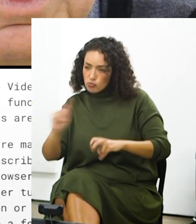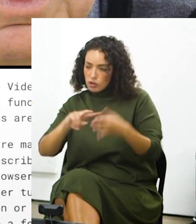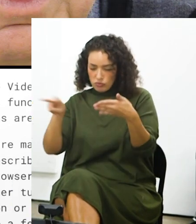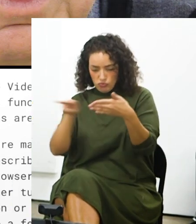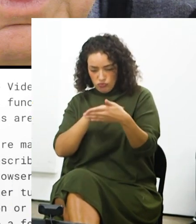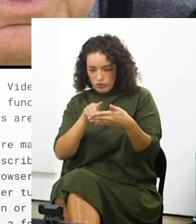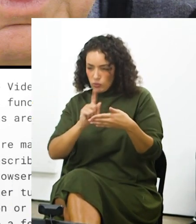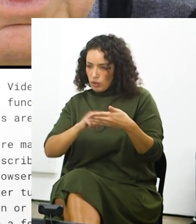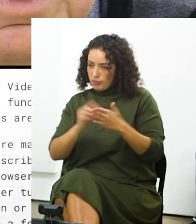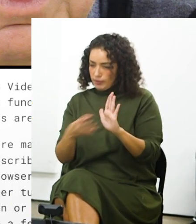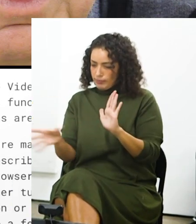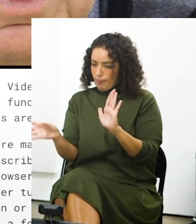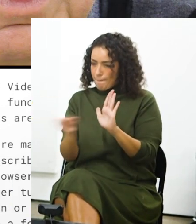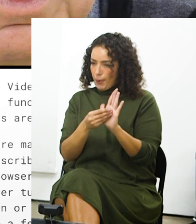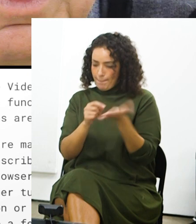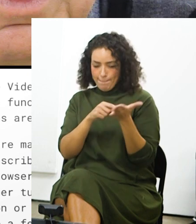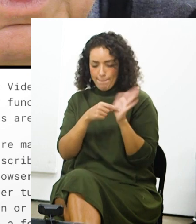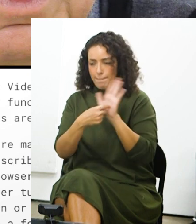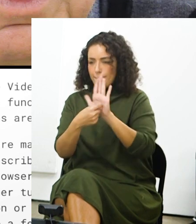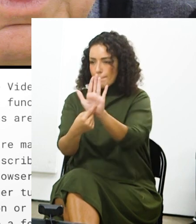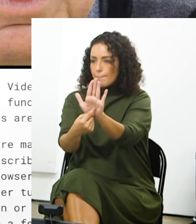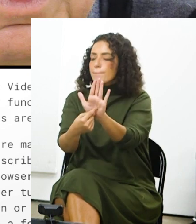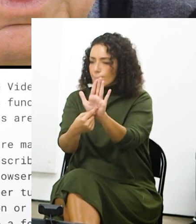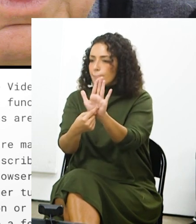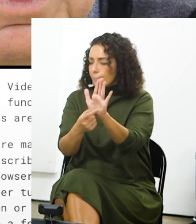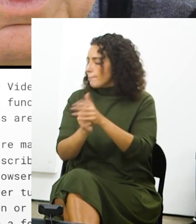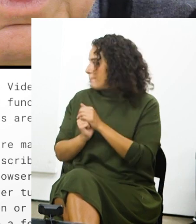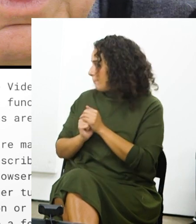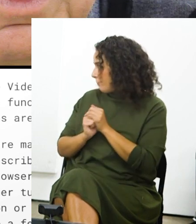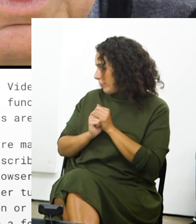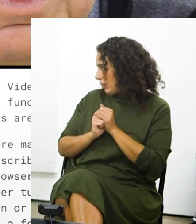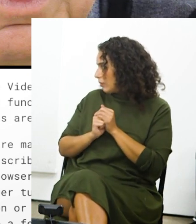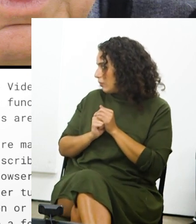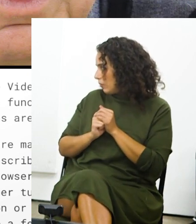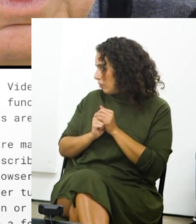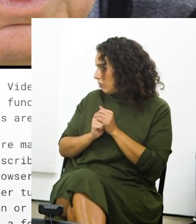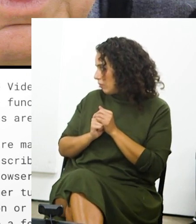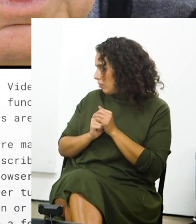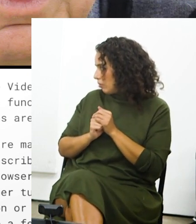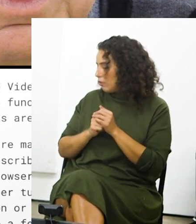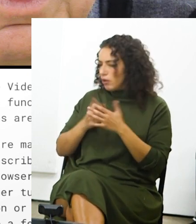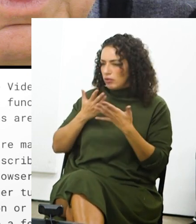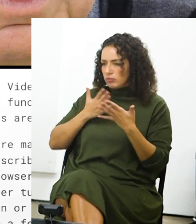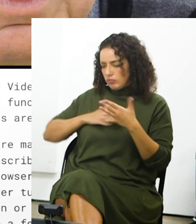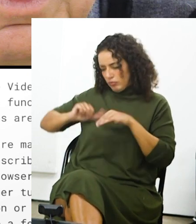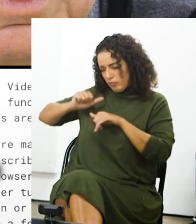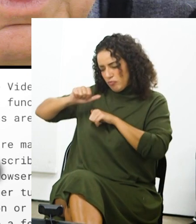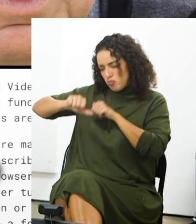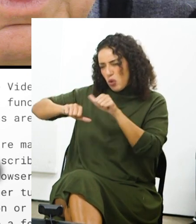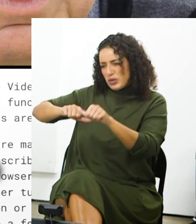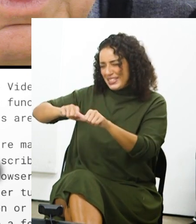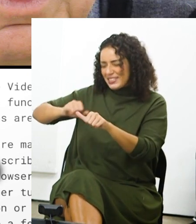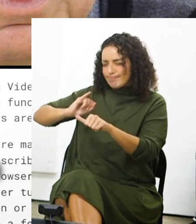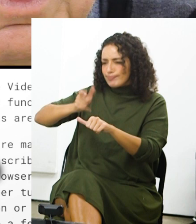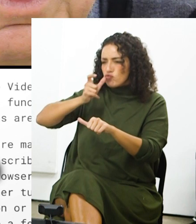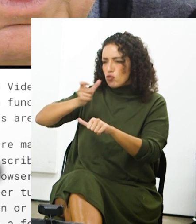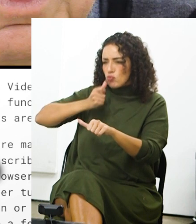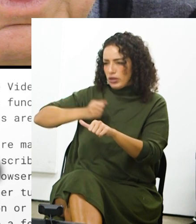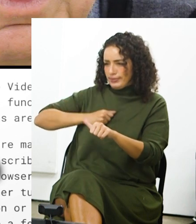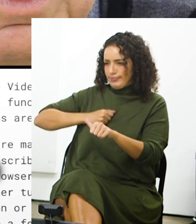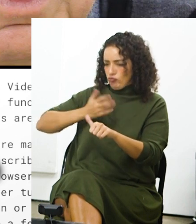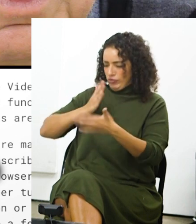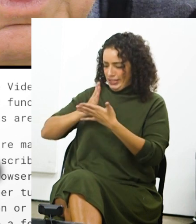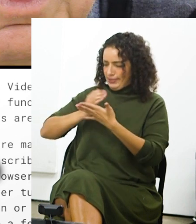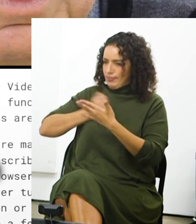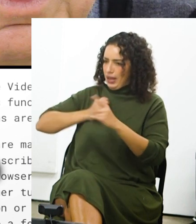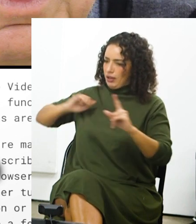like not think of this process not as, it kind of show like a journey itself, to from my beginning of like